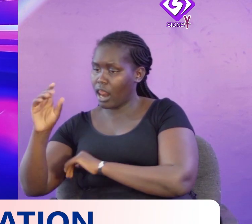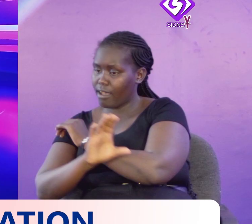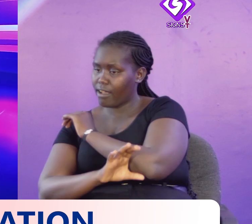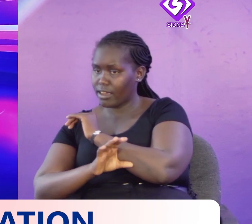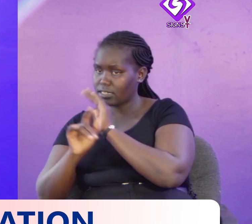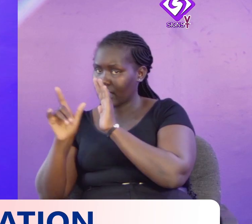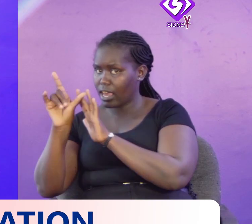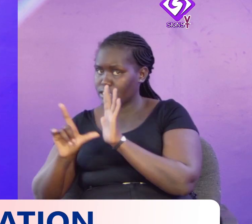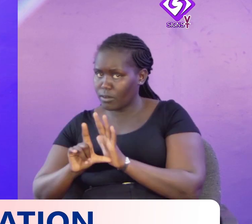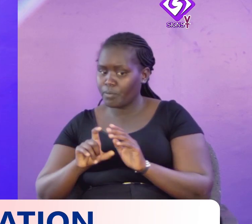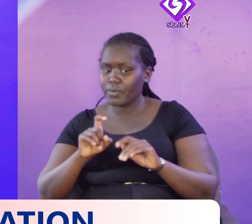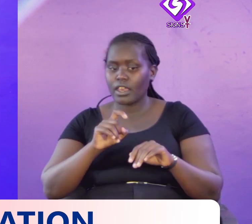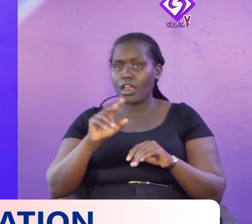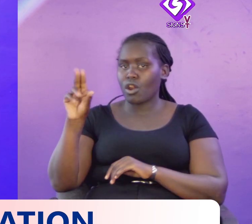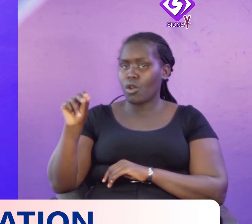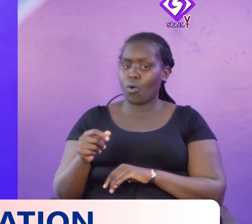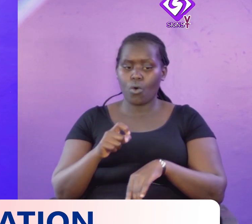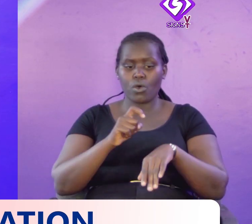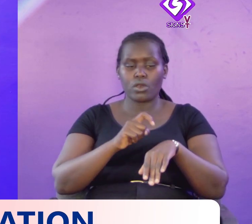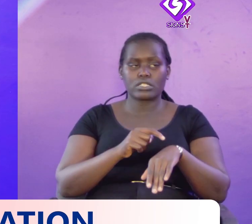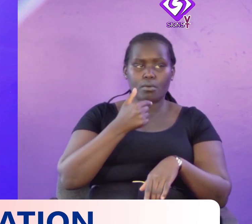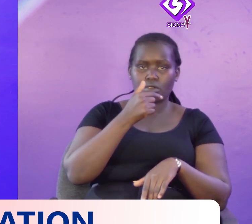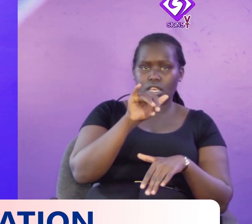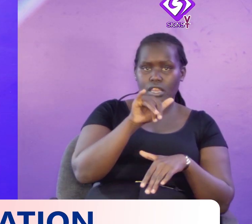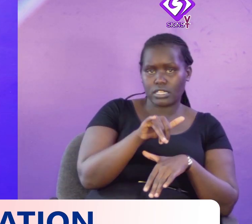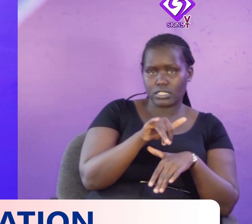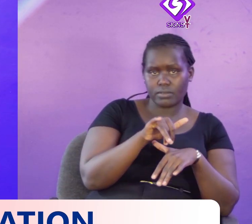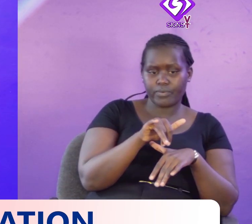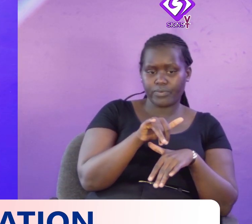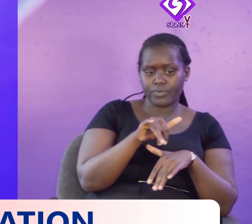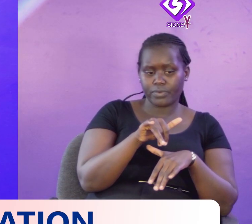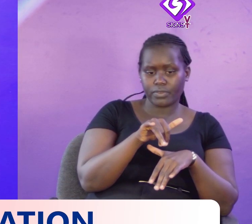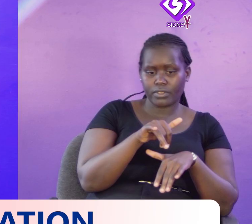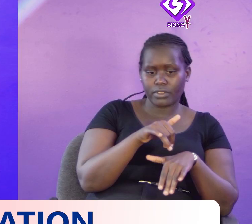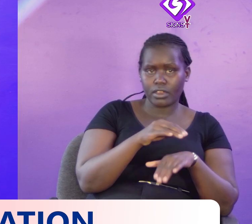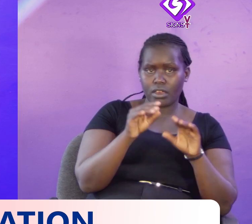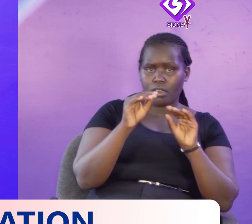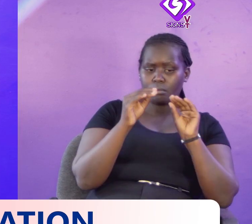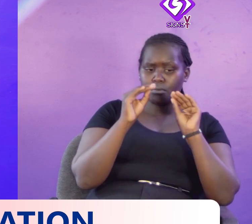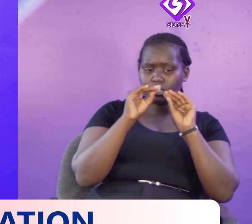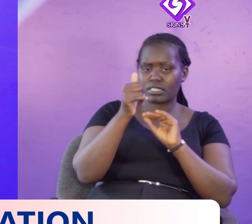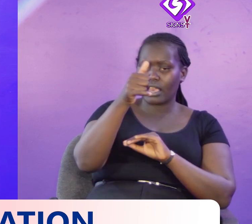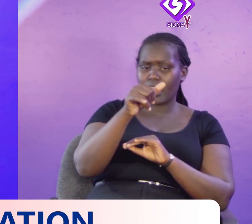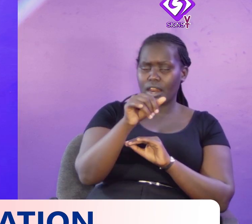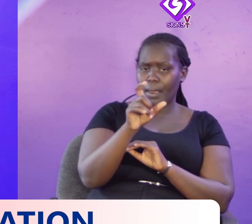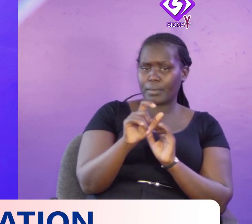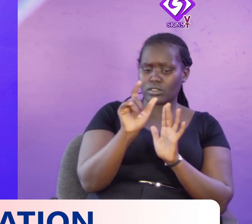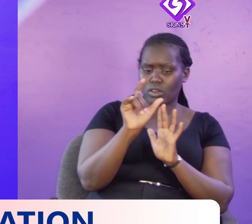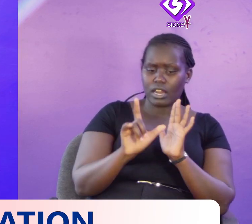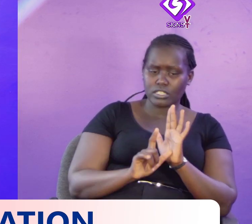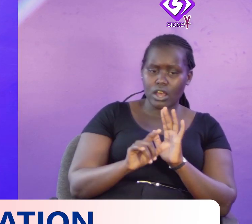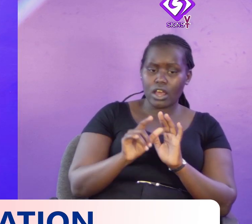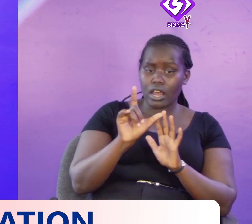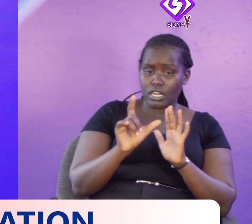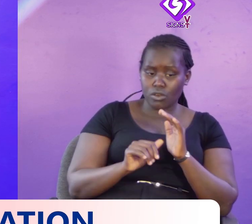No, when you say that, of course, when the president himself yes. Is not even teaching anybody a lesson. So the lesson that you're supposed to